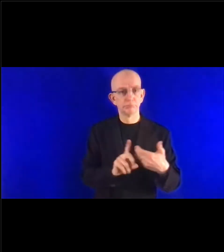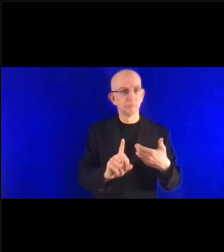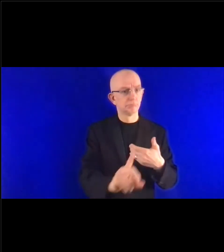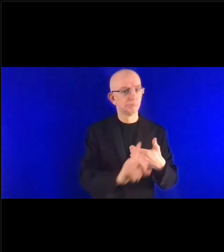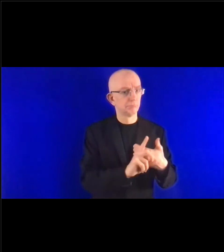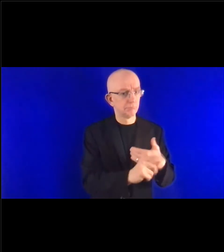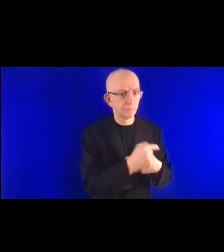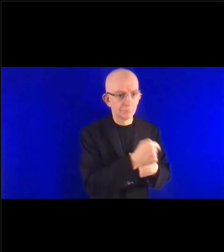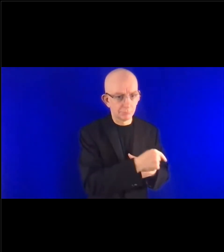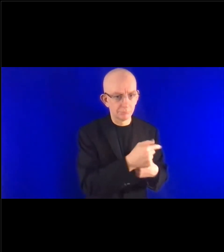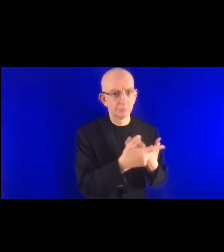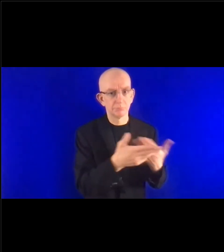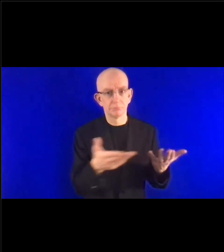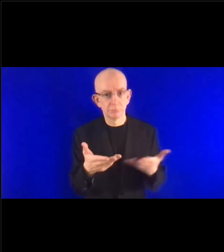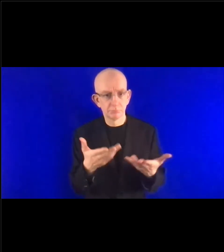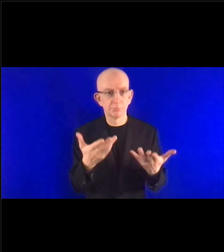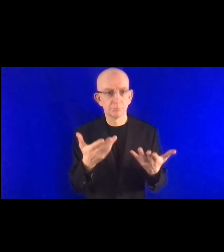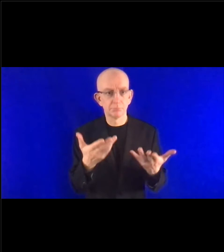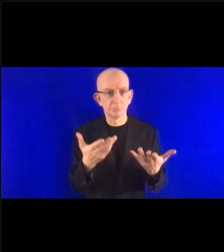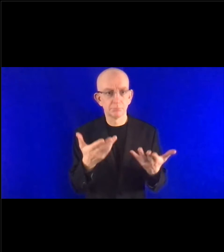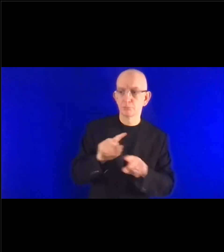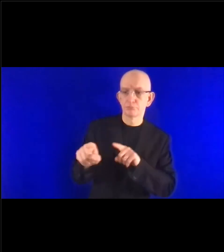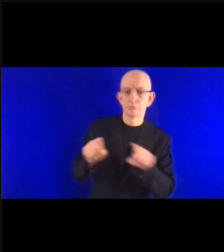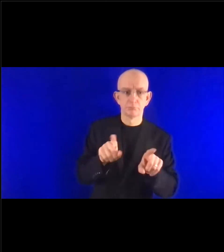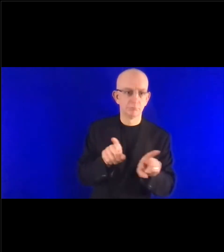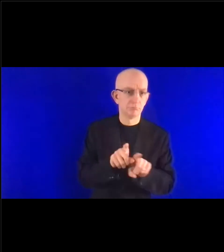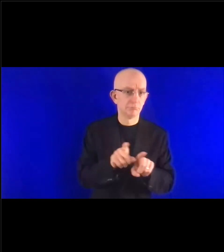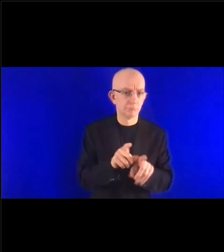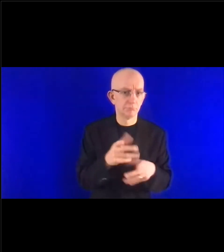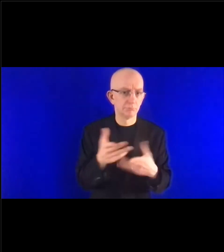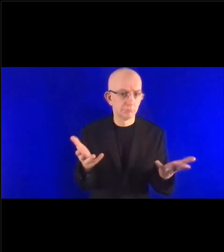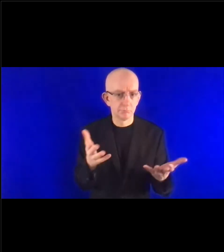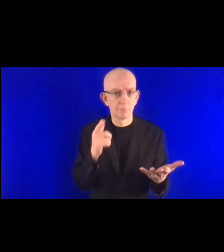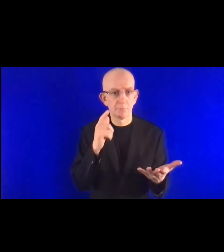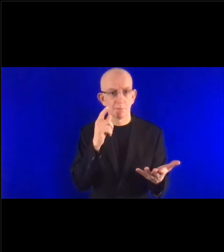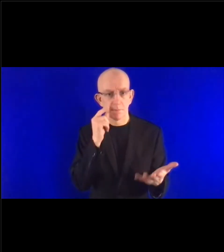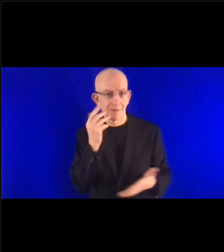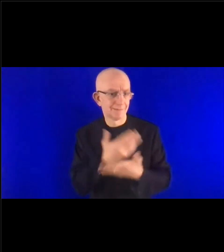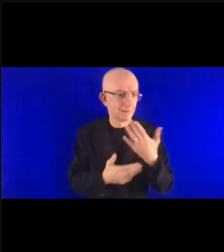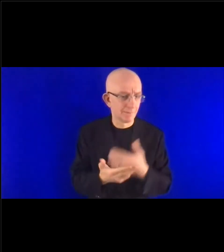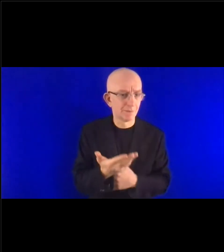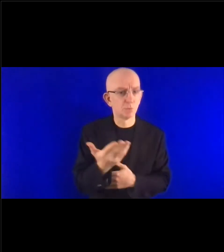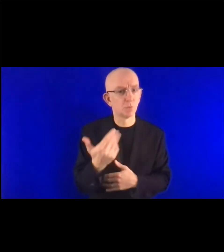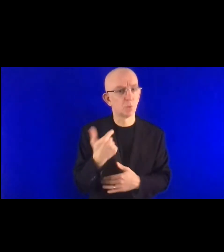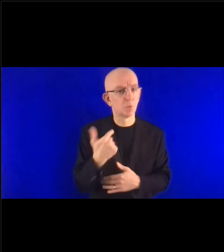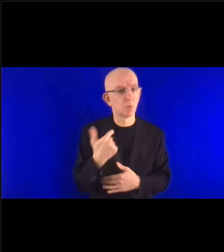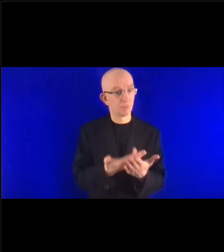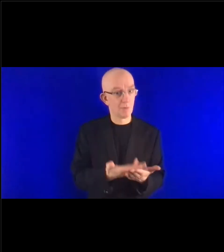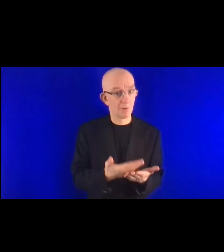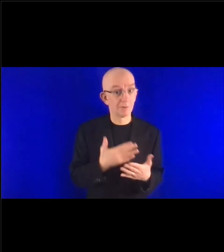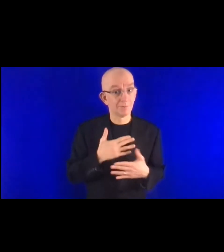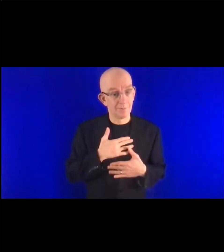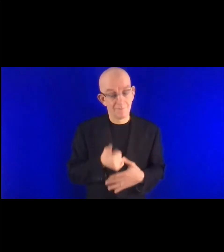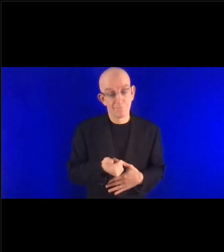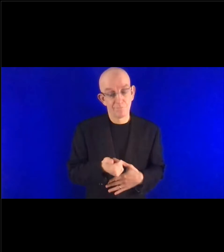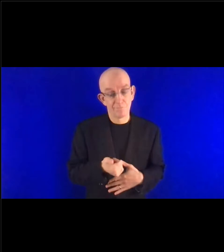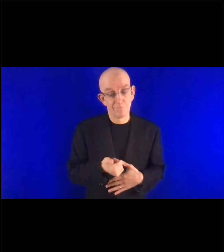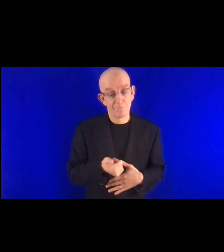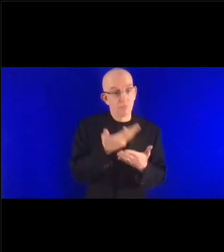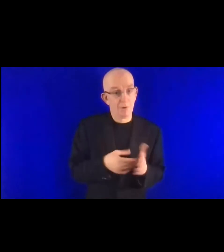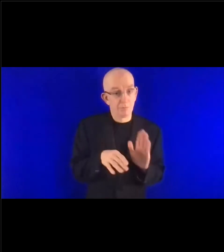first recommendation, and this should be incorporated, and we can do more when we will work in